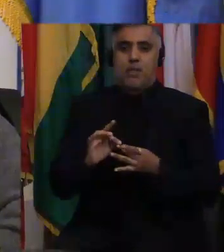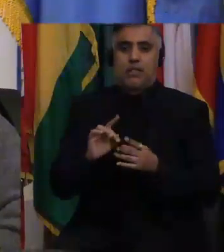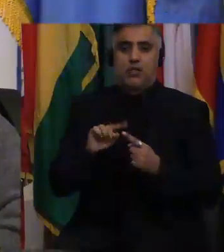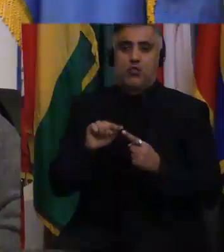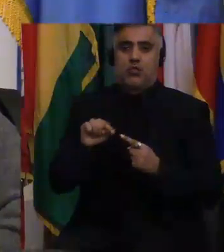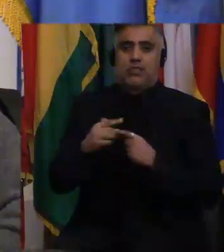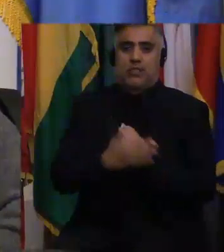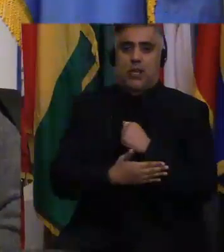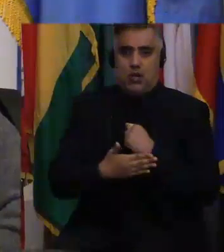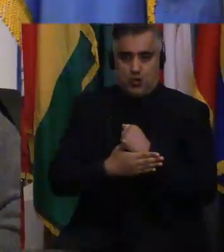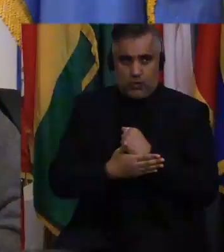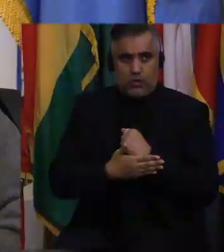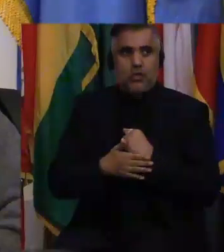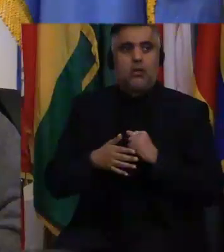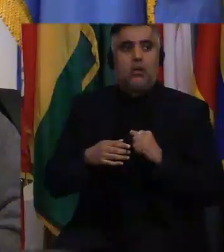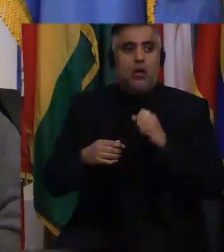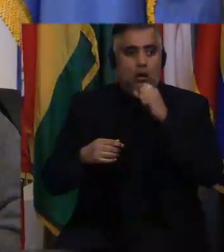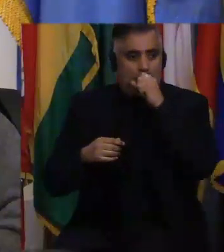these countries that